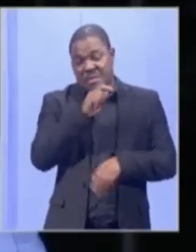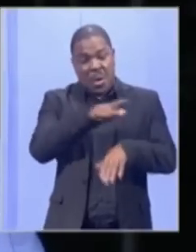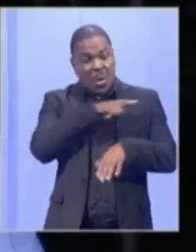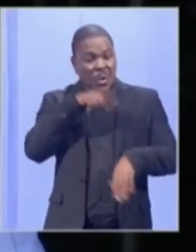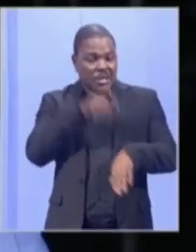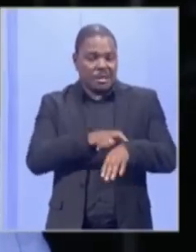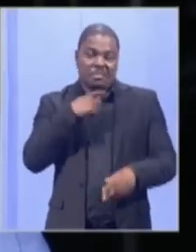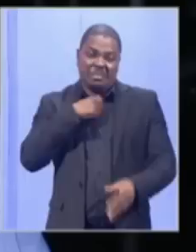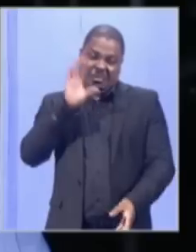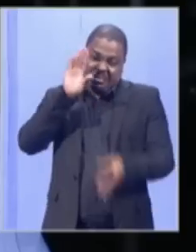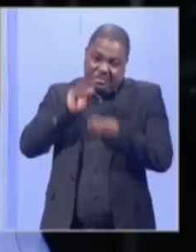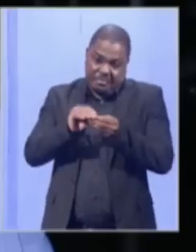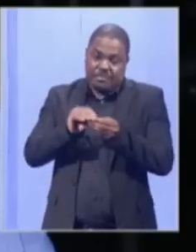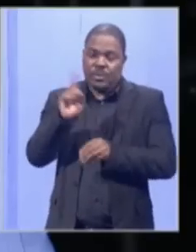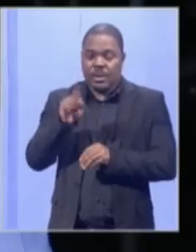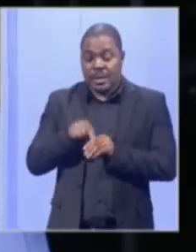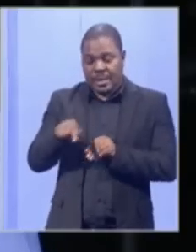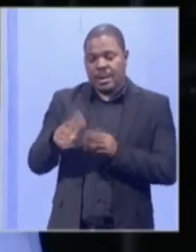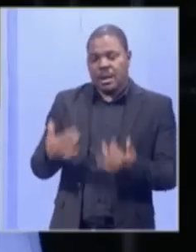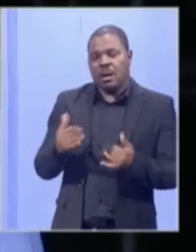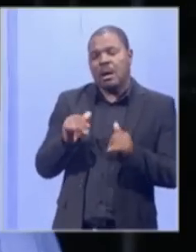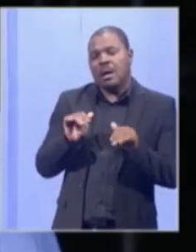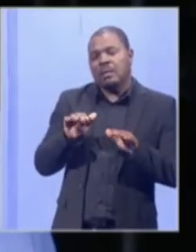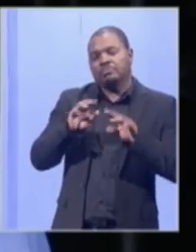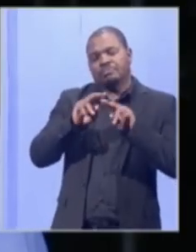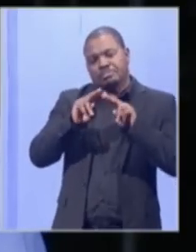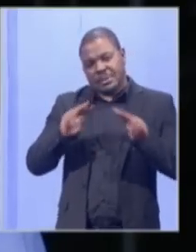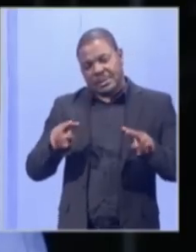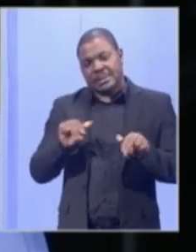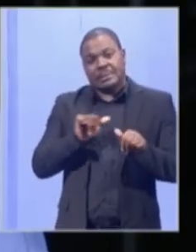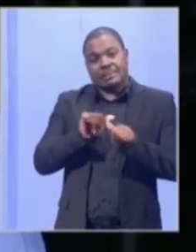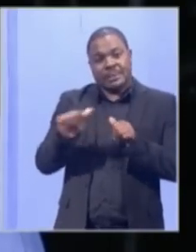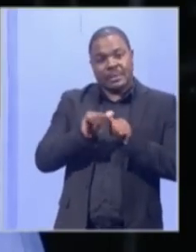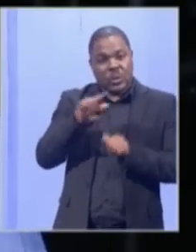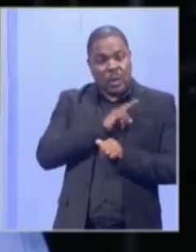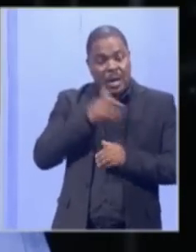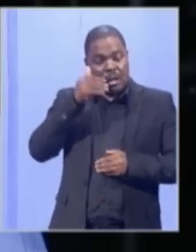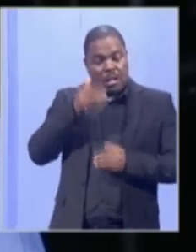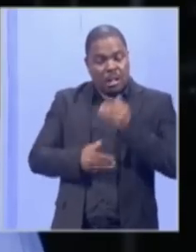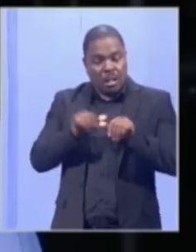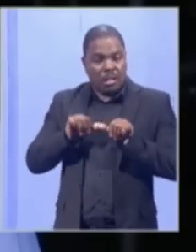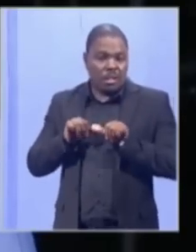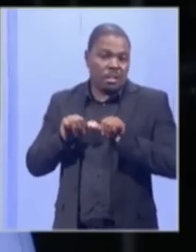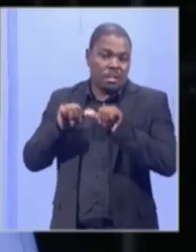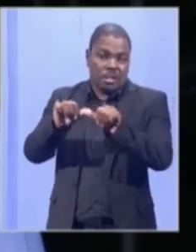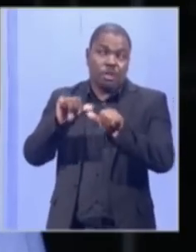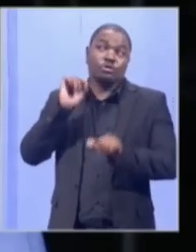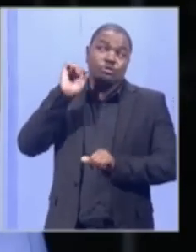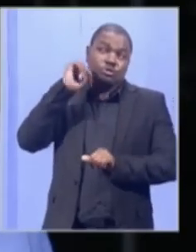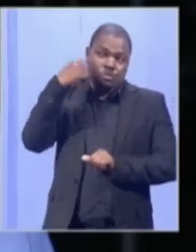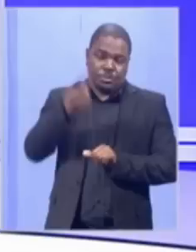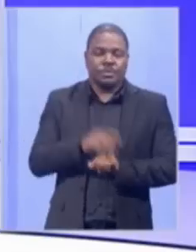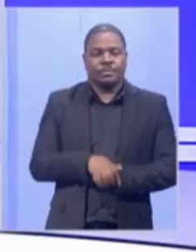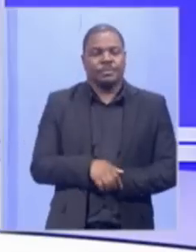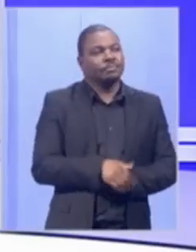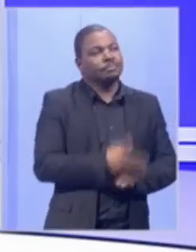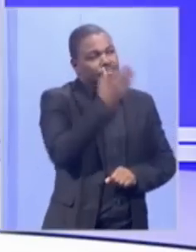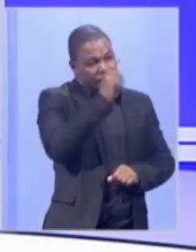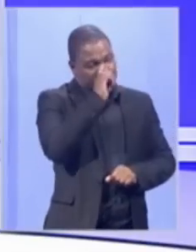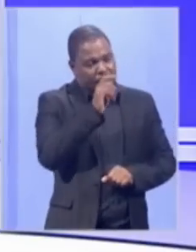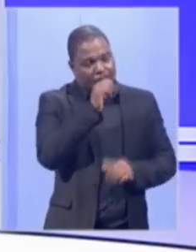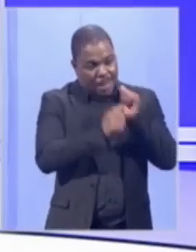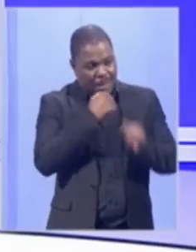boripana ke gore maemo a ritibetse kgotsa iketlile jaaka re bona gore letsholo le santse le tla tswela pele le ka moso ke le boile haholo